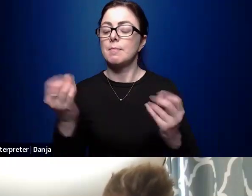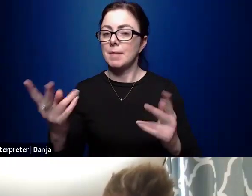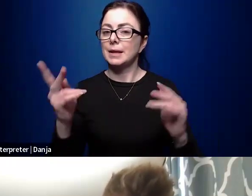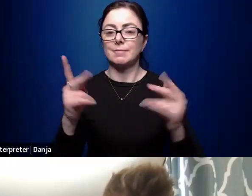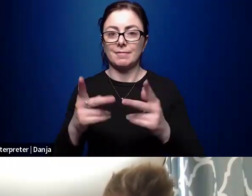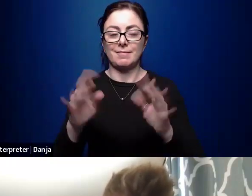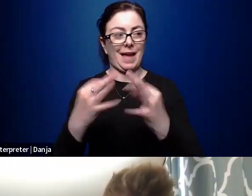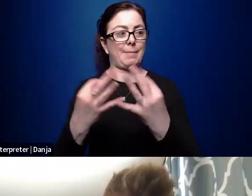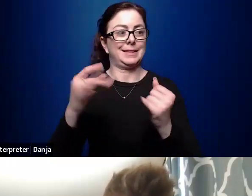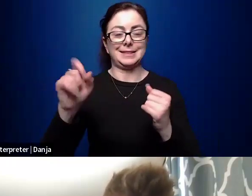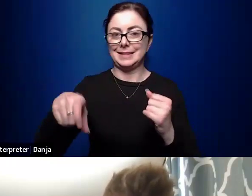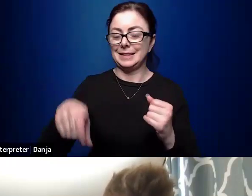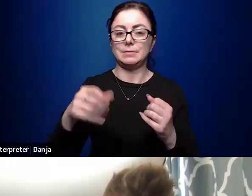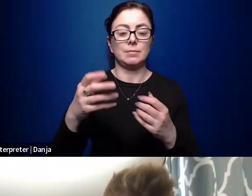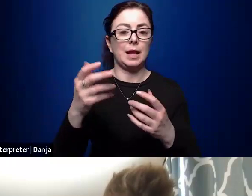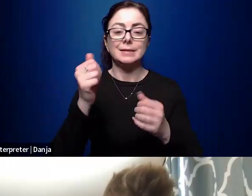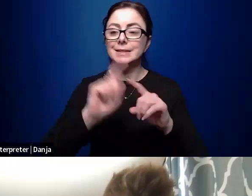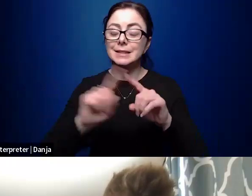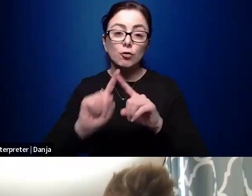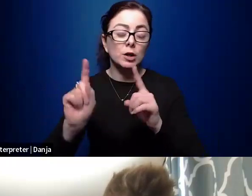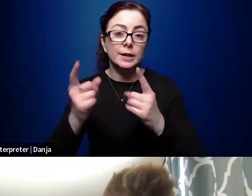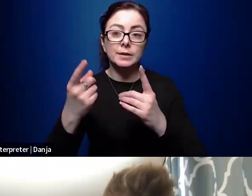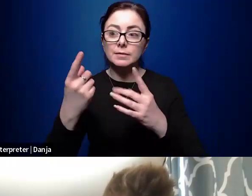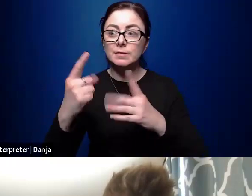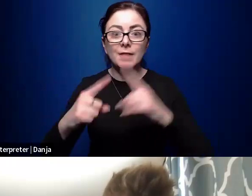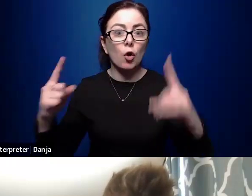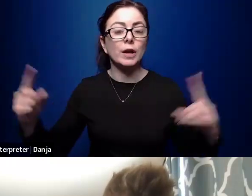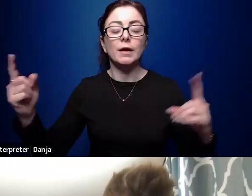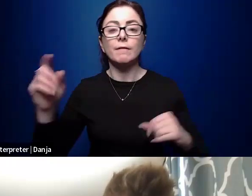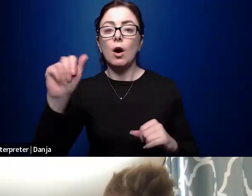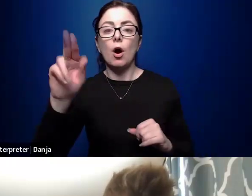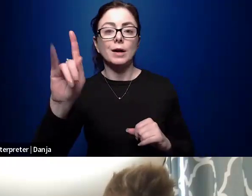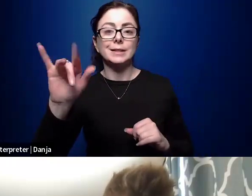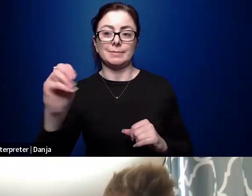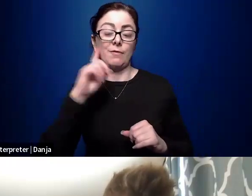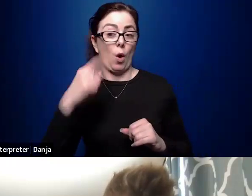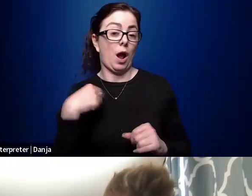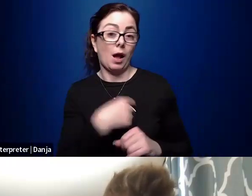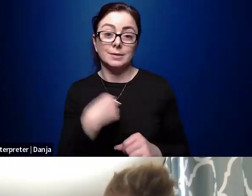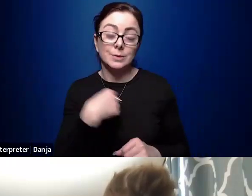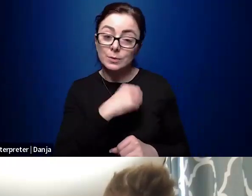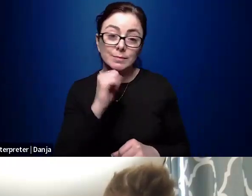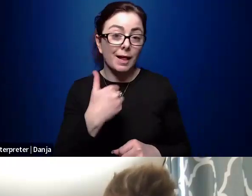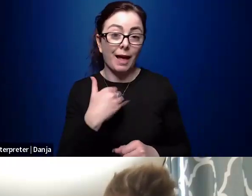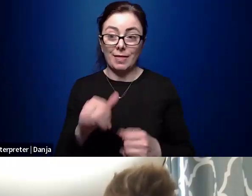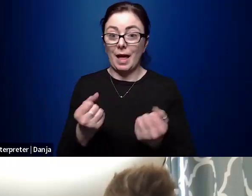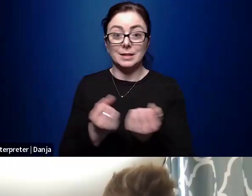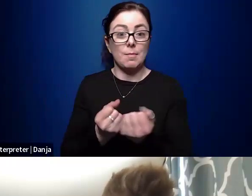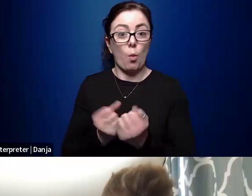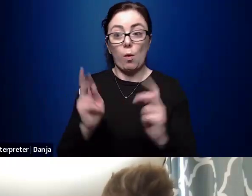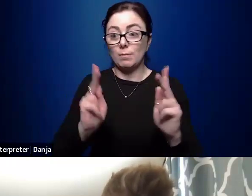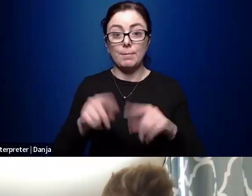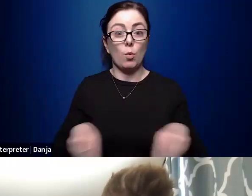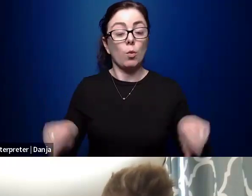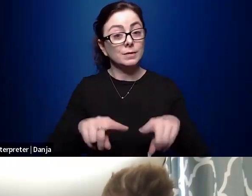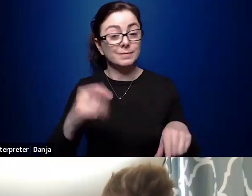of autism, every family and the needs that they have. But specifically for us, we just didn't have the support system. And if you don't have a built-in